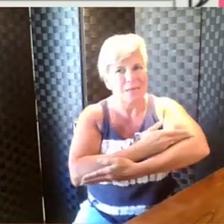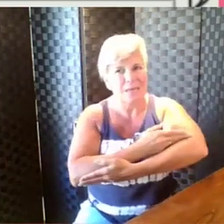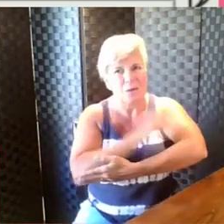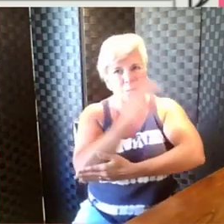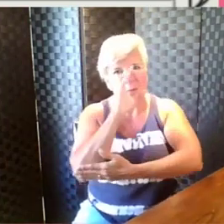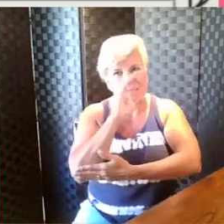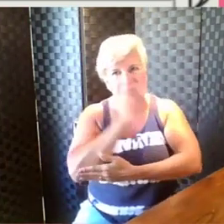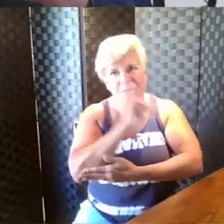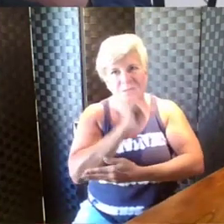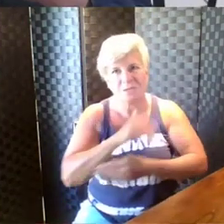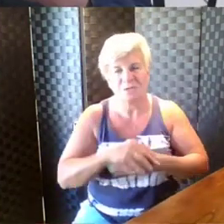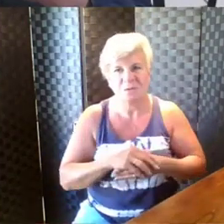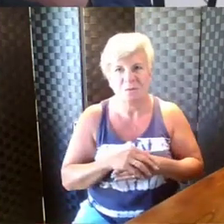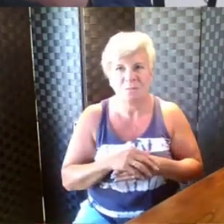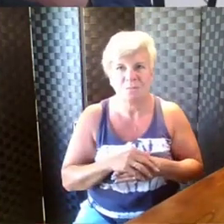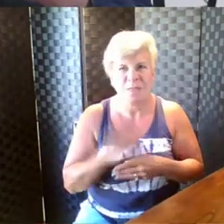felt